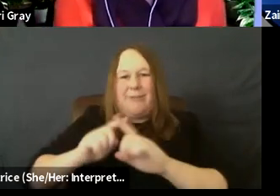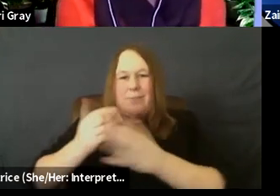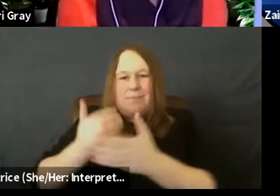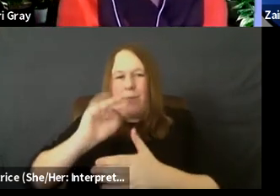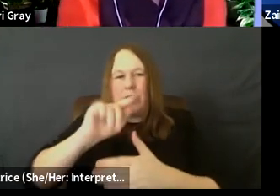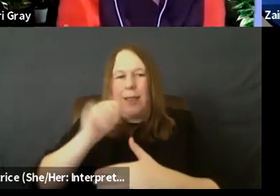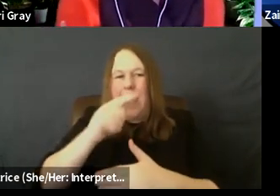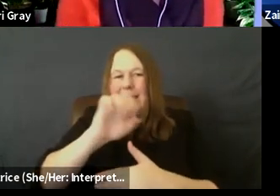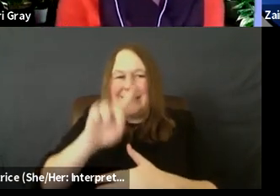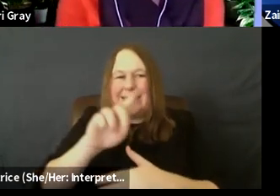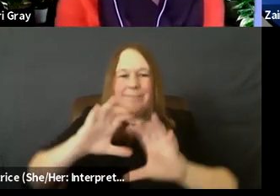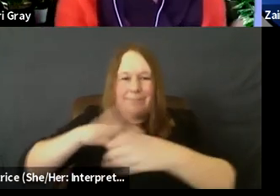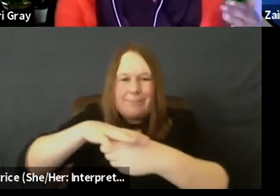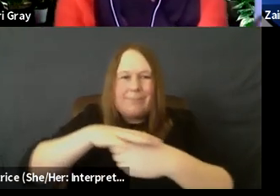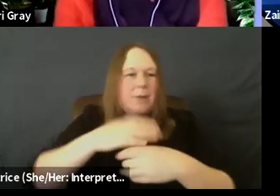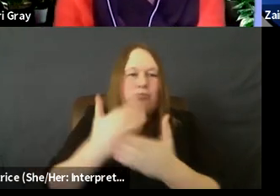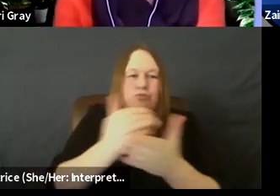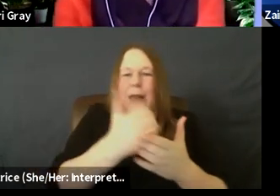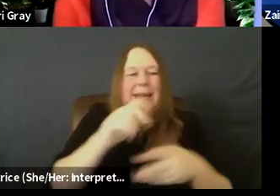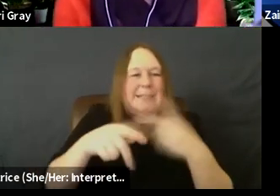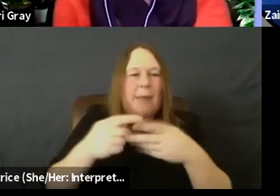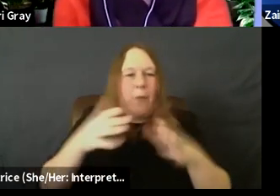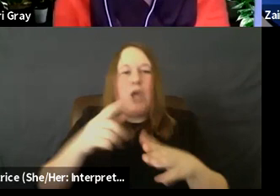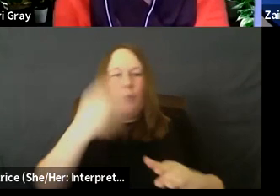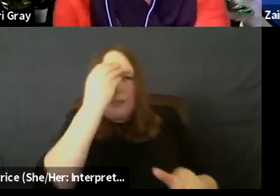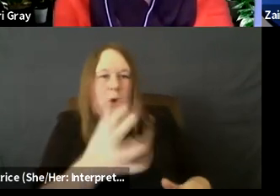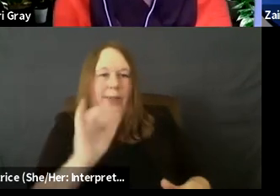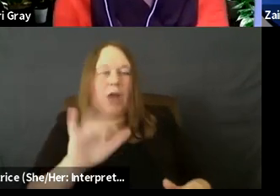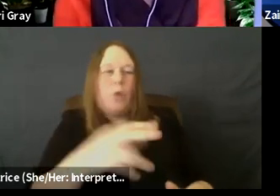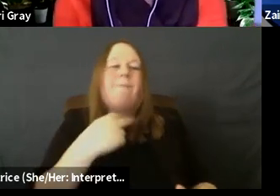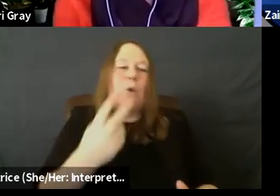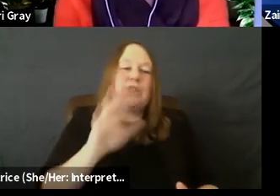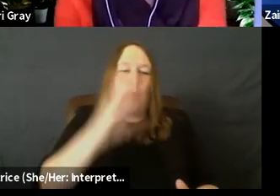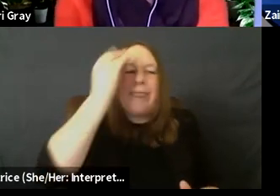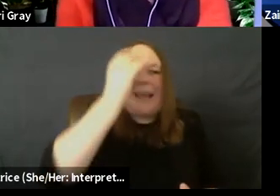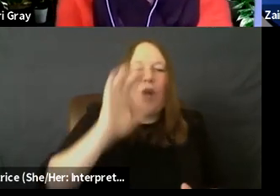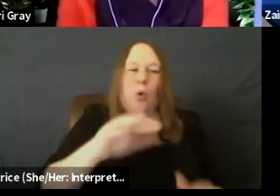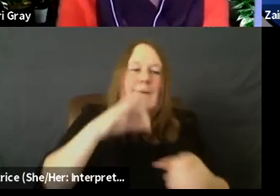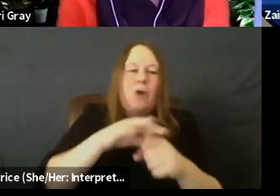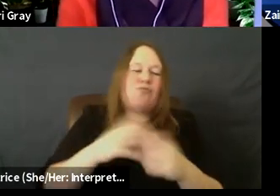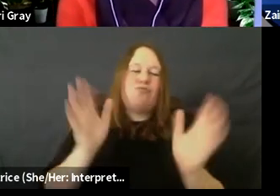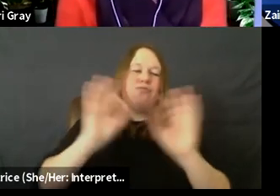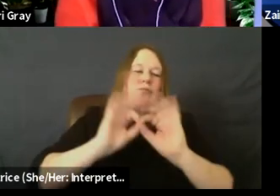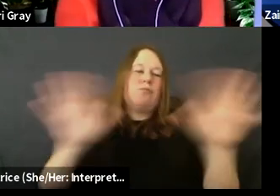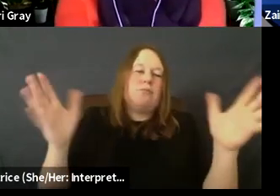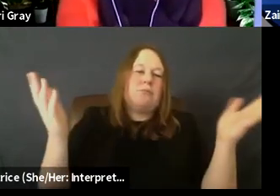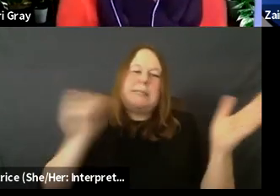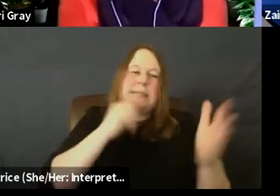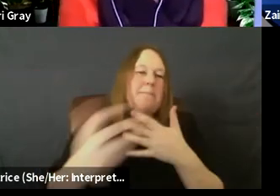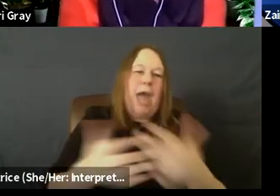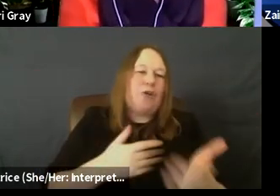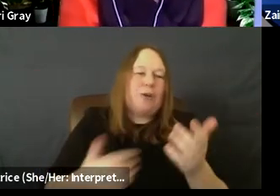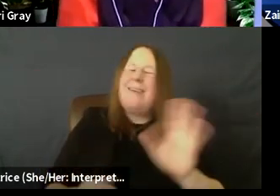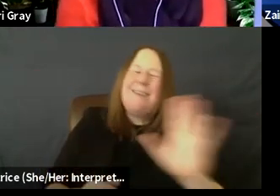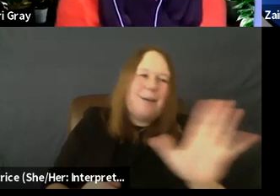or marginalized in any type of way, you have been told that your voice, your thinking, and your vote does not matter. And that's simply